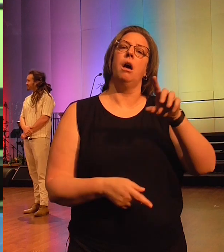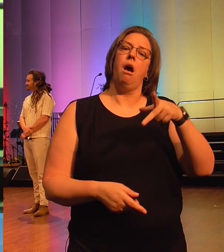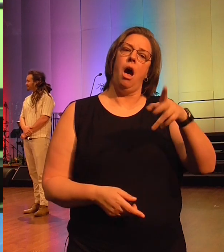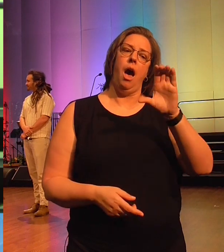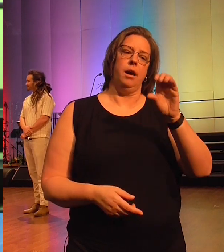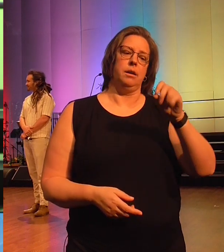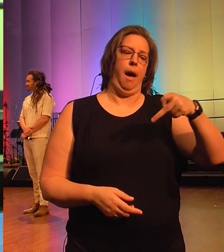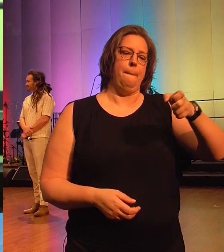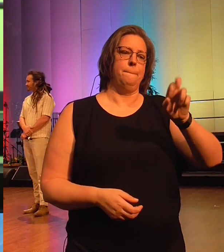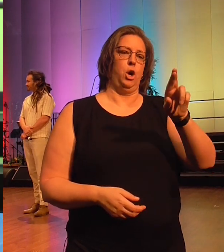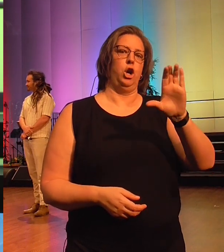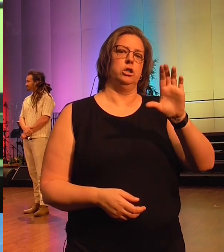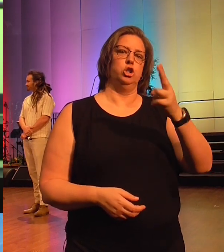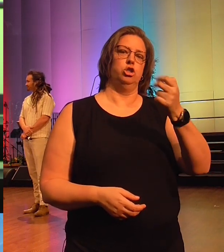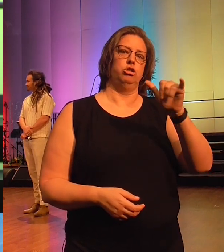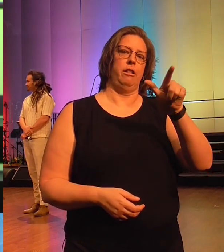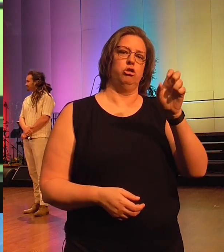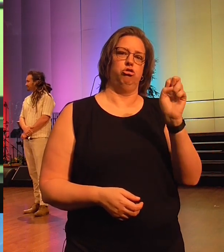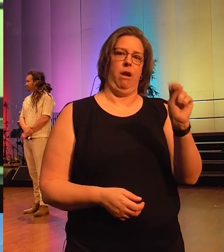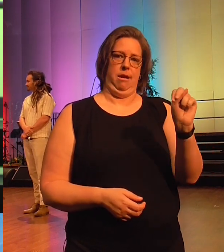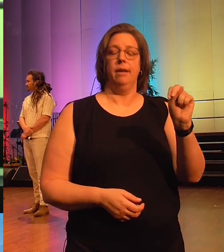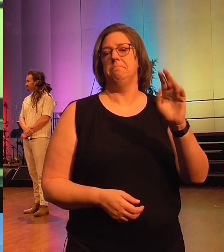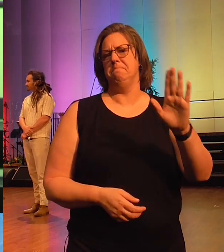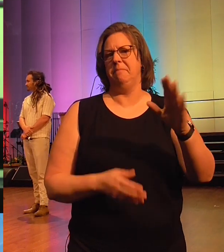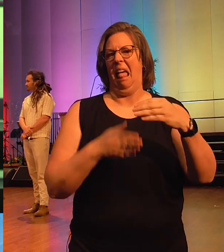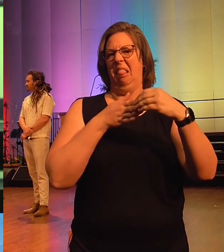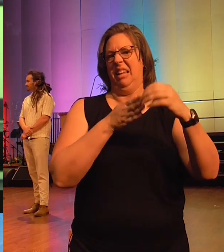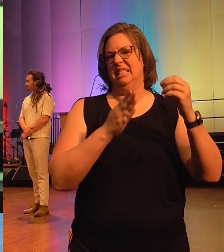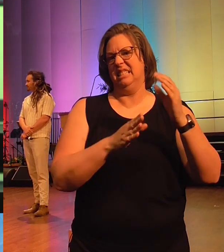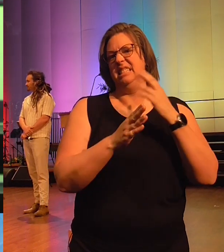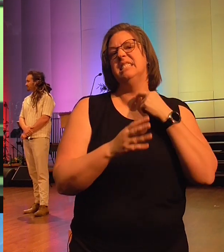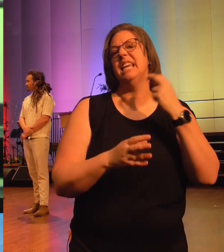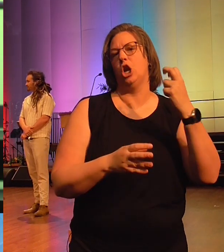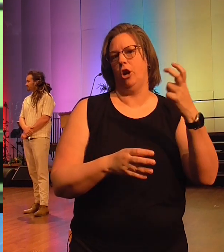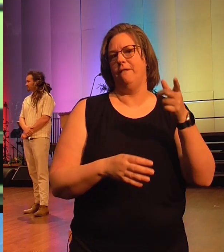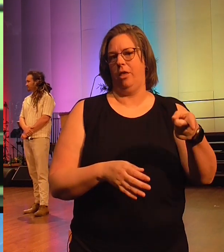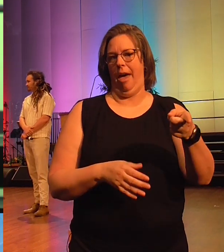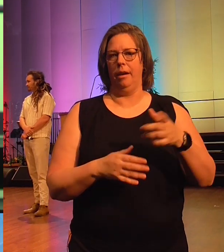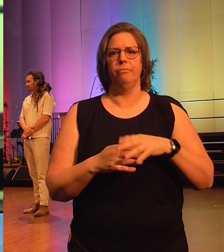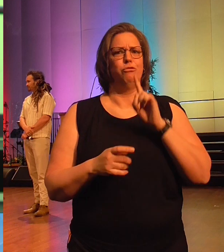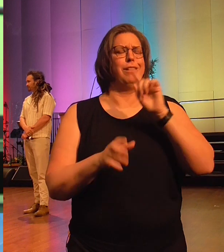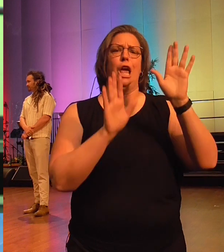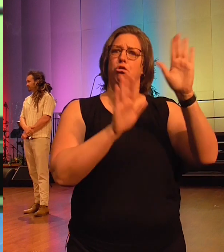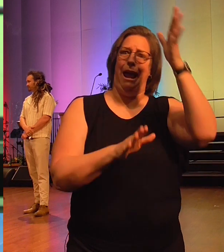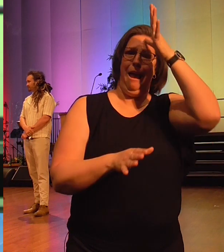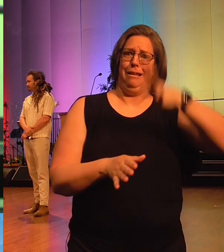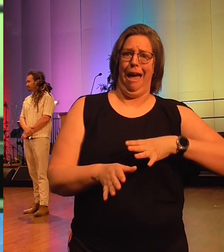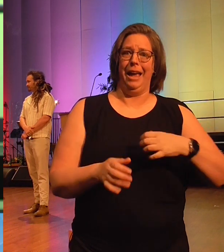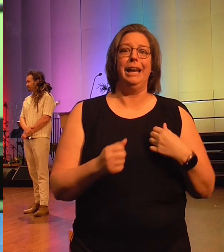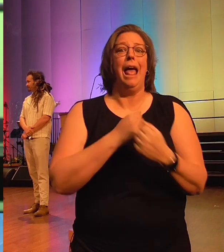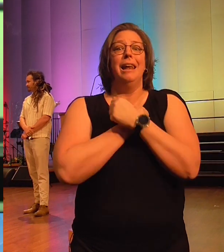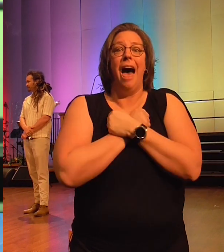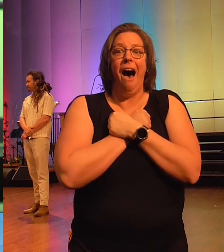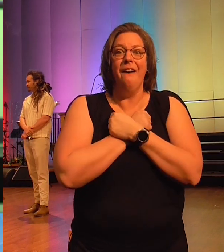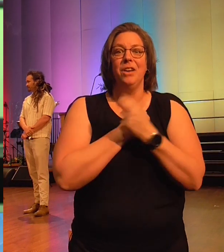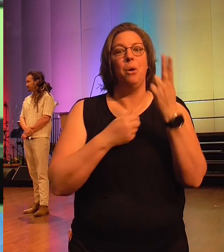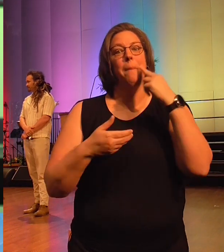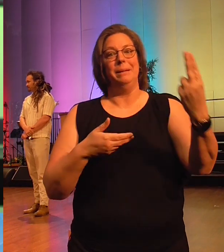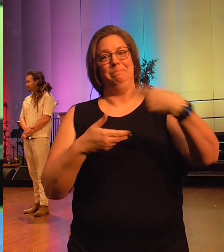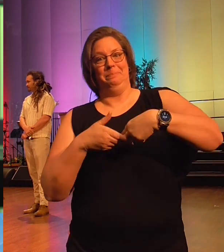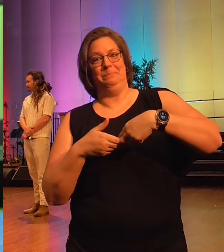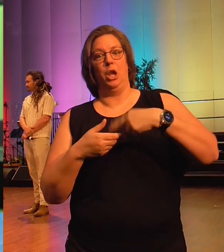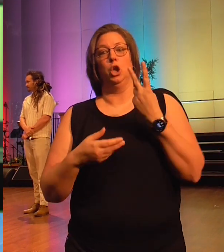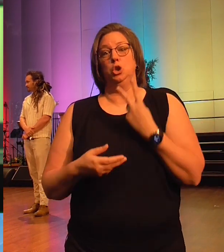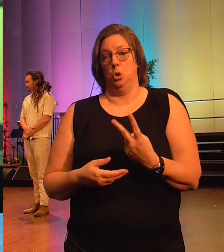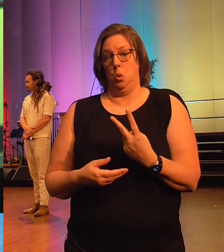lead singer for them. They're fabulous, and he's just a great guy, and I love that he's going to be singing 2 Bill